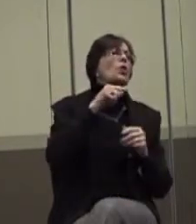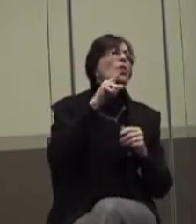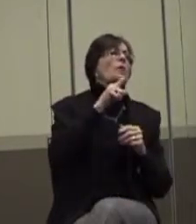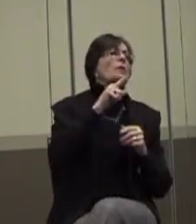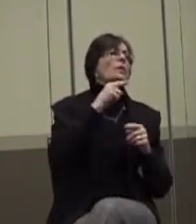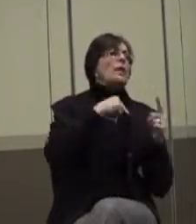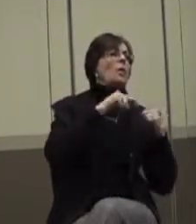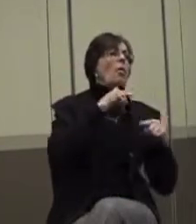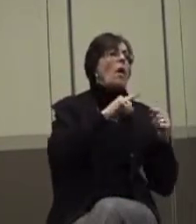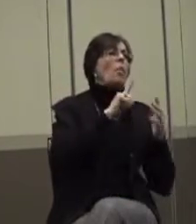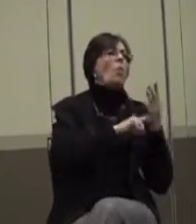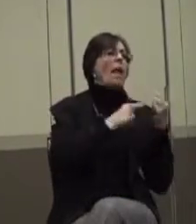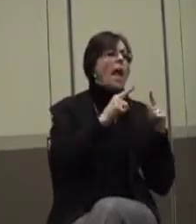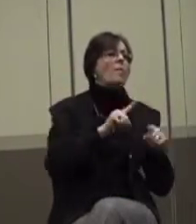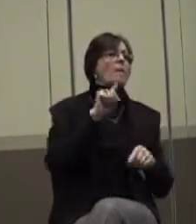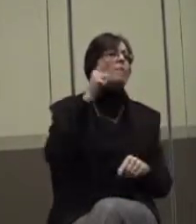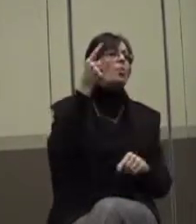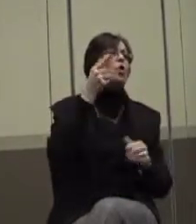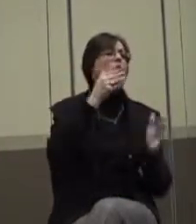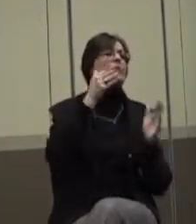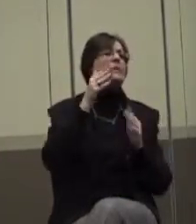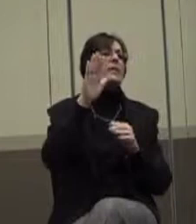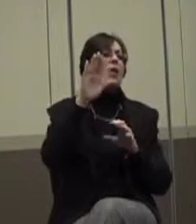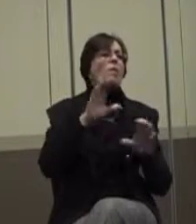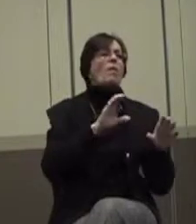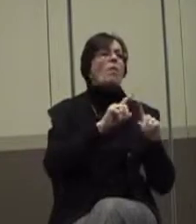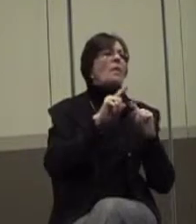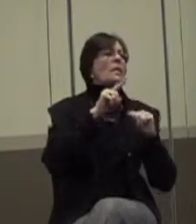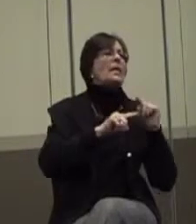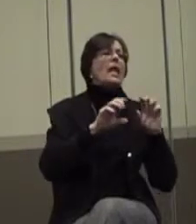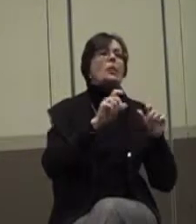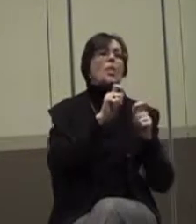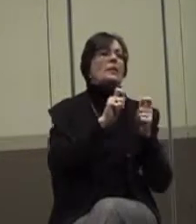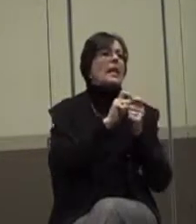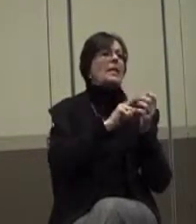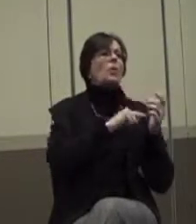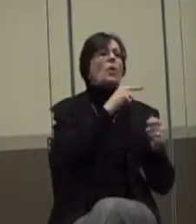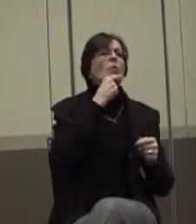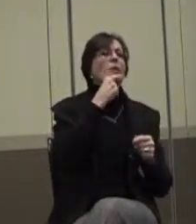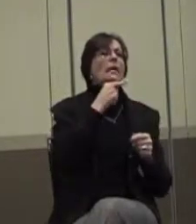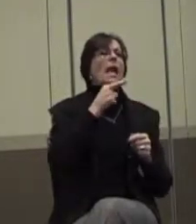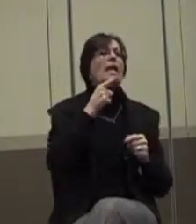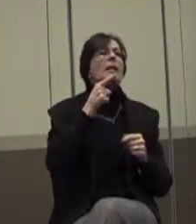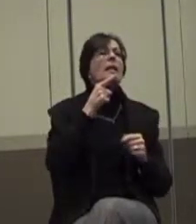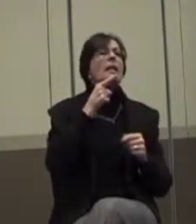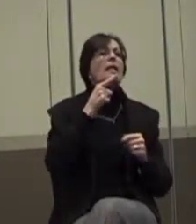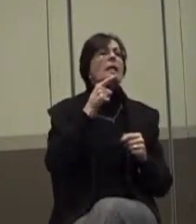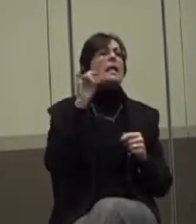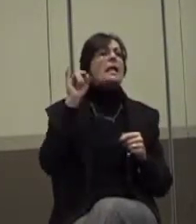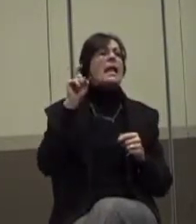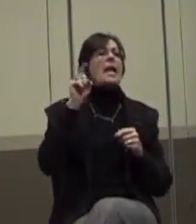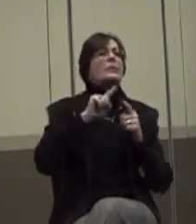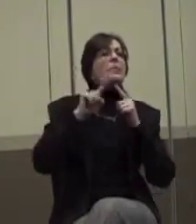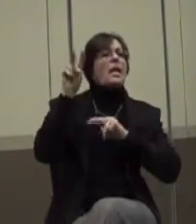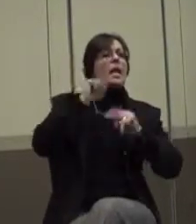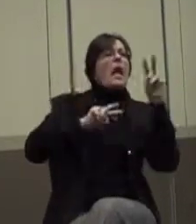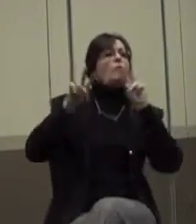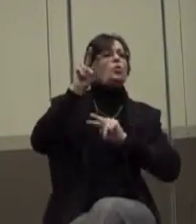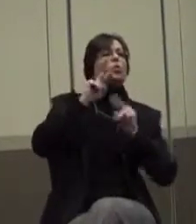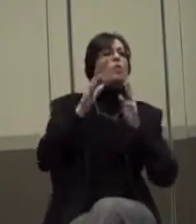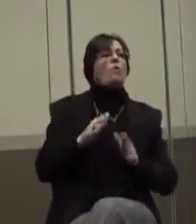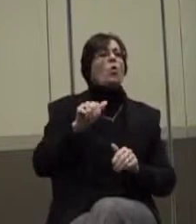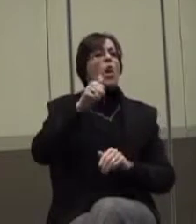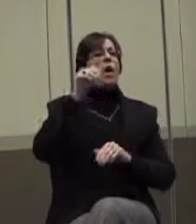write in why it happened first, behavior. But they can't do exactly what you said. What do the teachers? It has to be an observer other